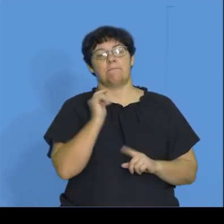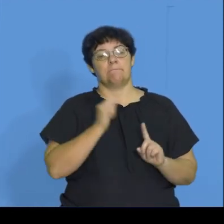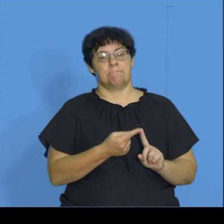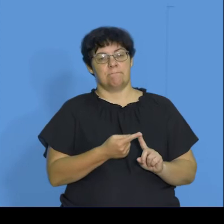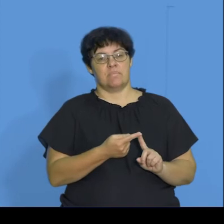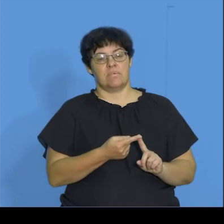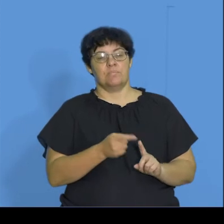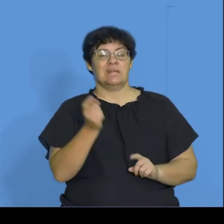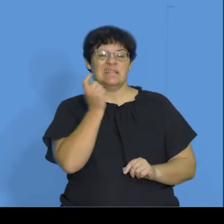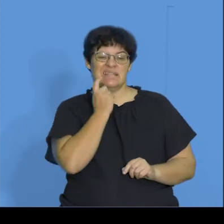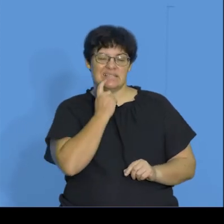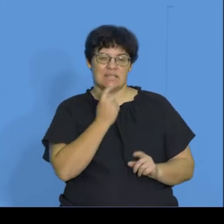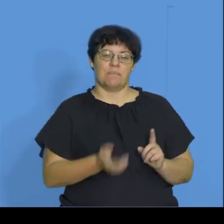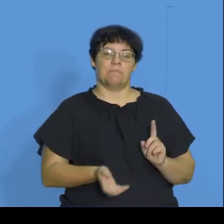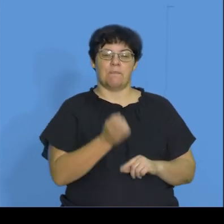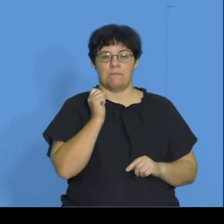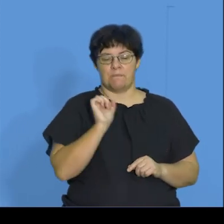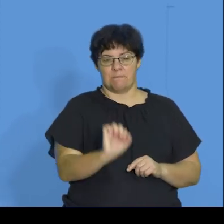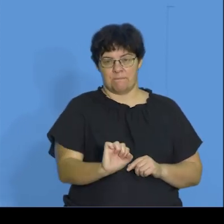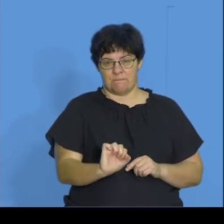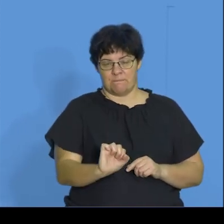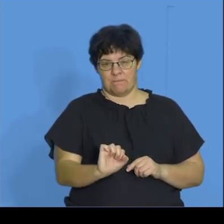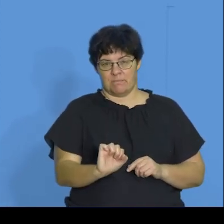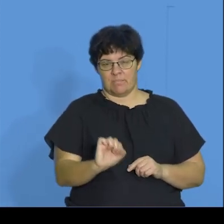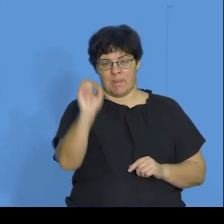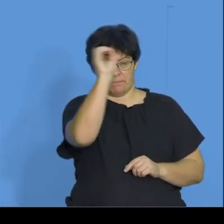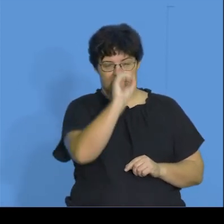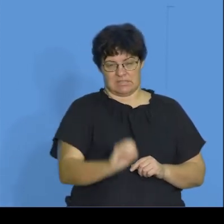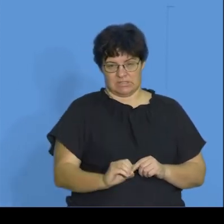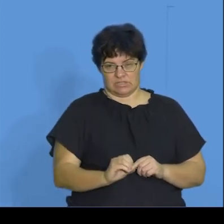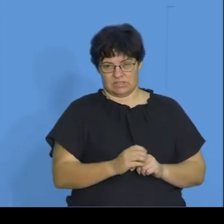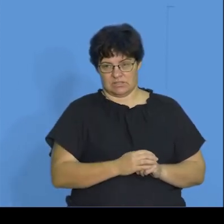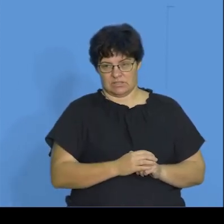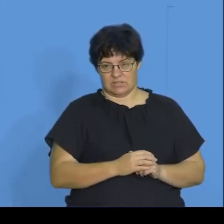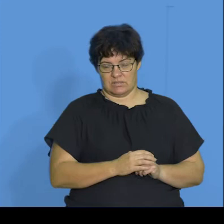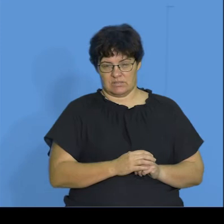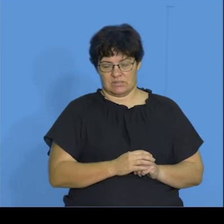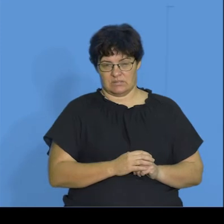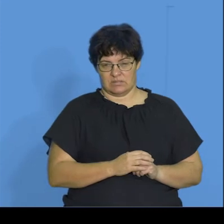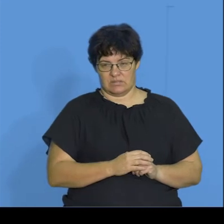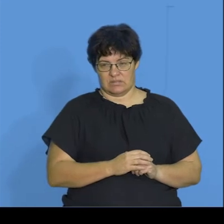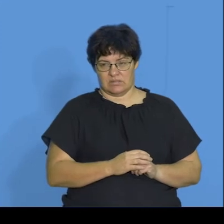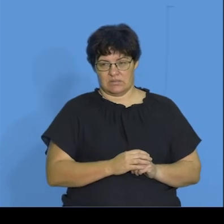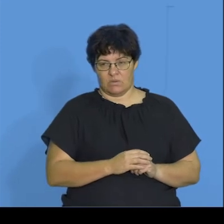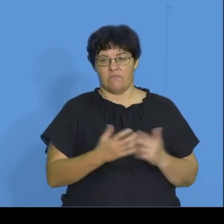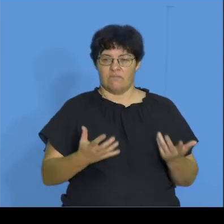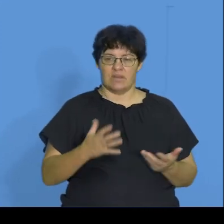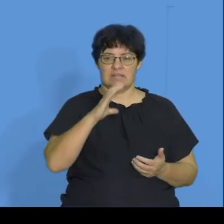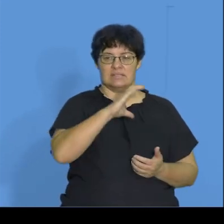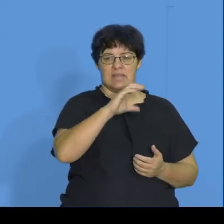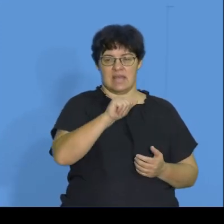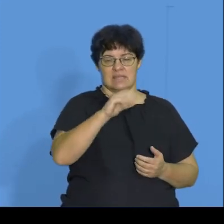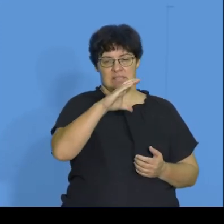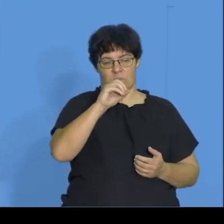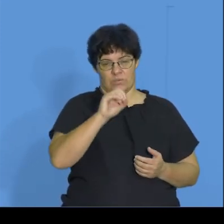to determine the actual percentage of of calcium carbonate in the sample of